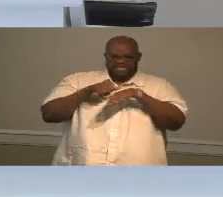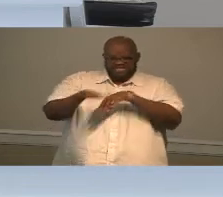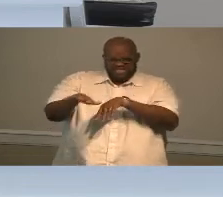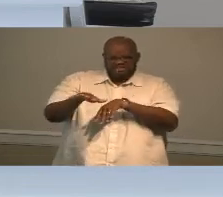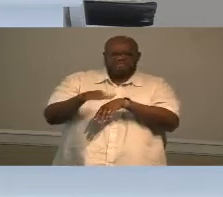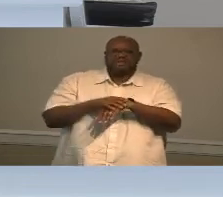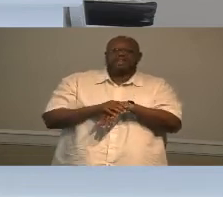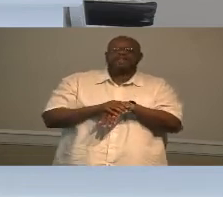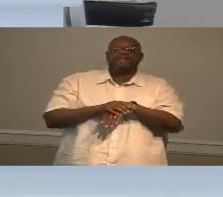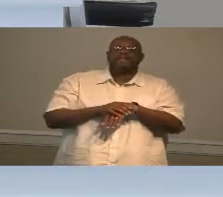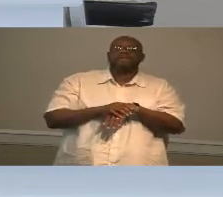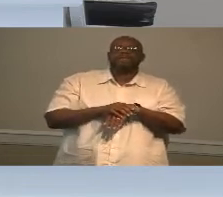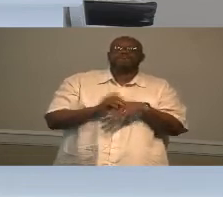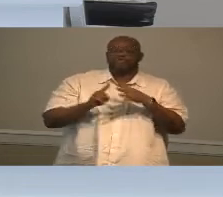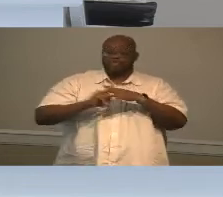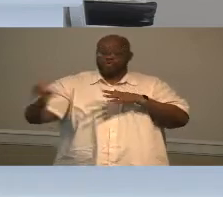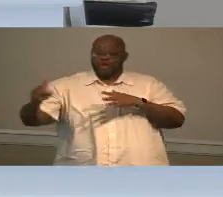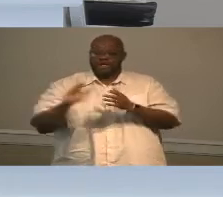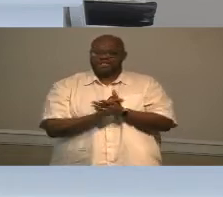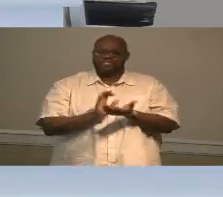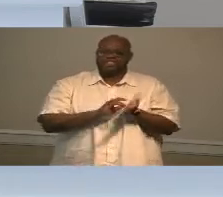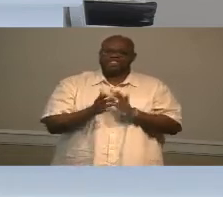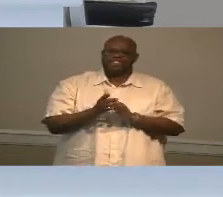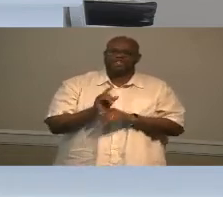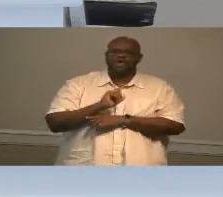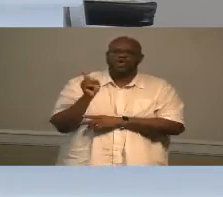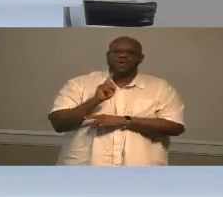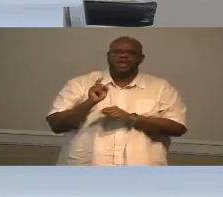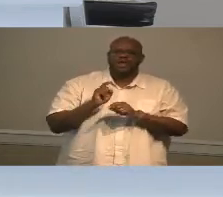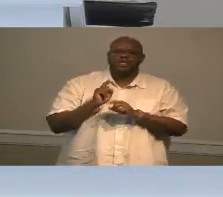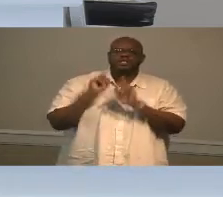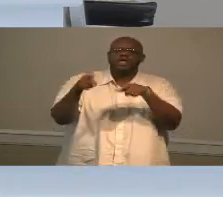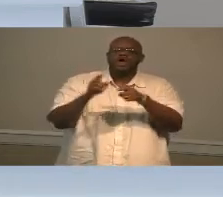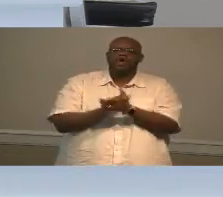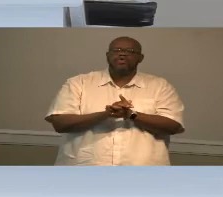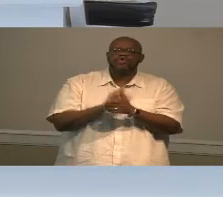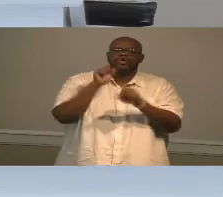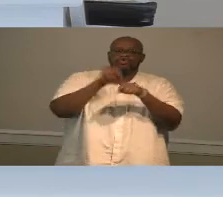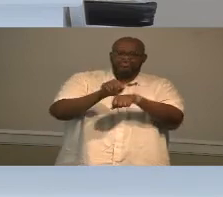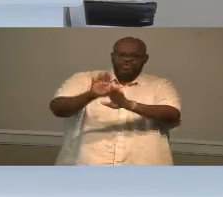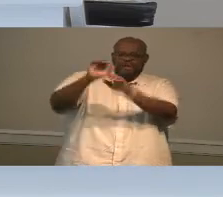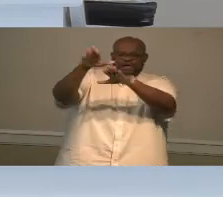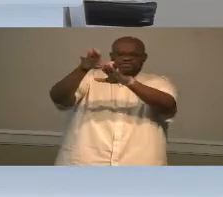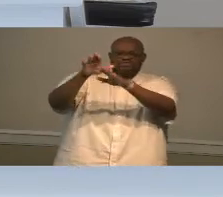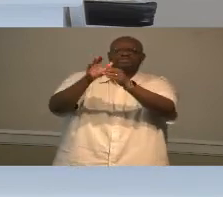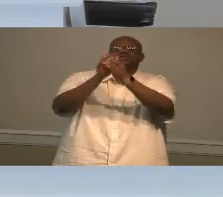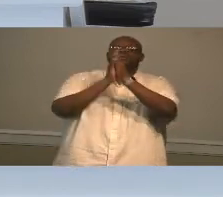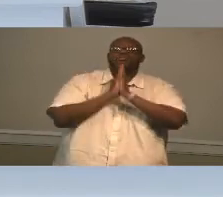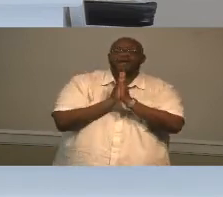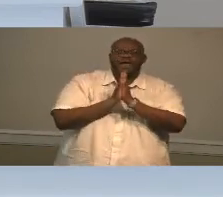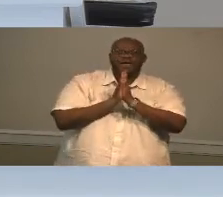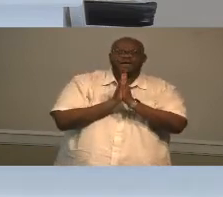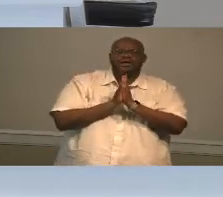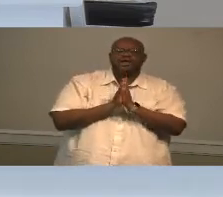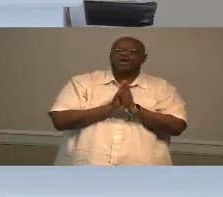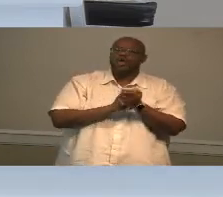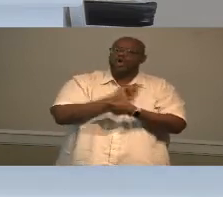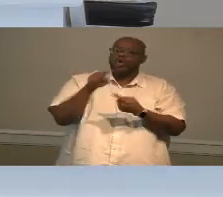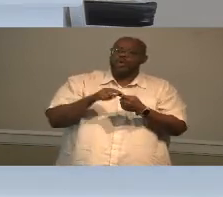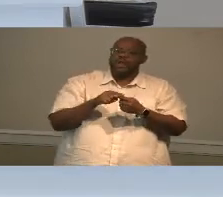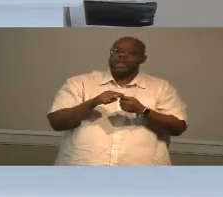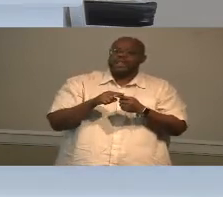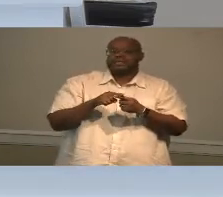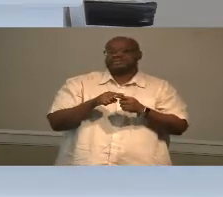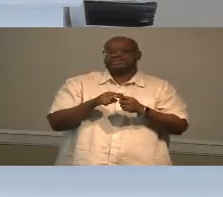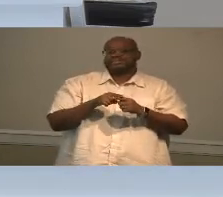the multitudes away, he went up into a mountain apart to pray, and when the evening was come, he was there